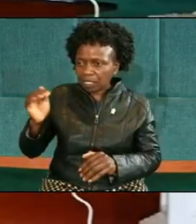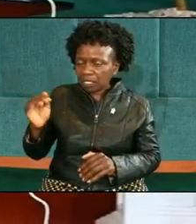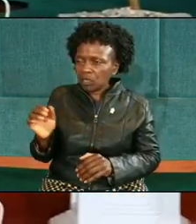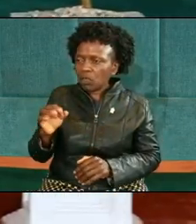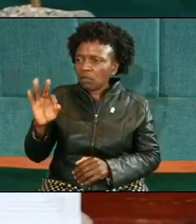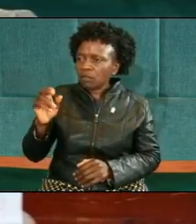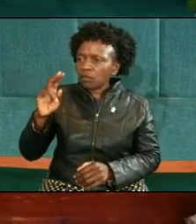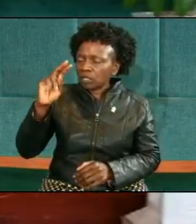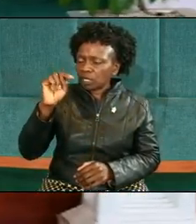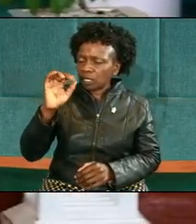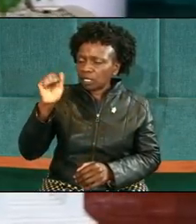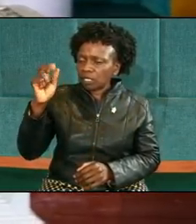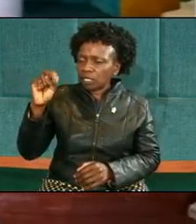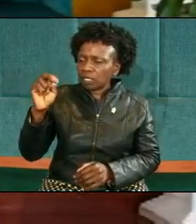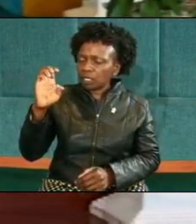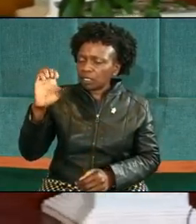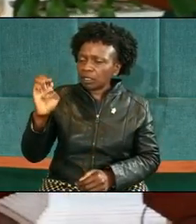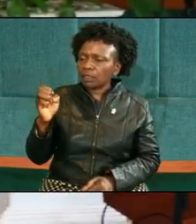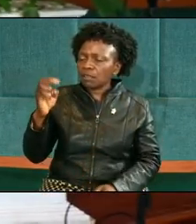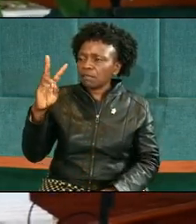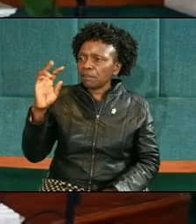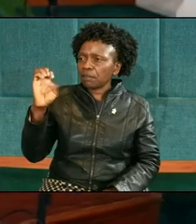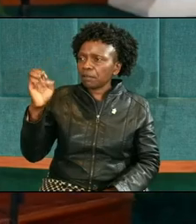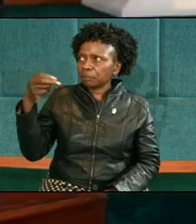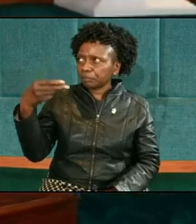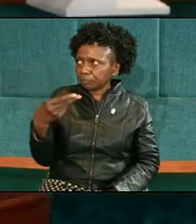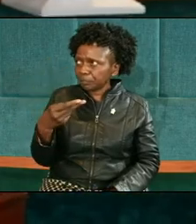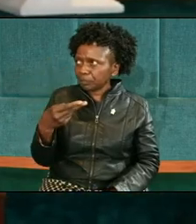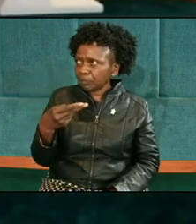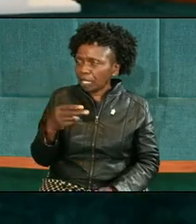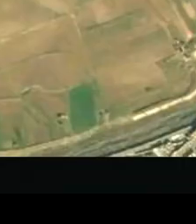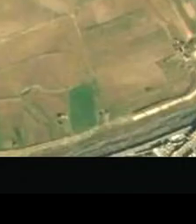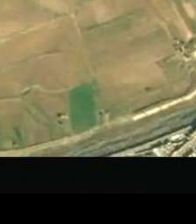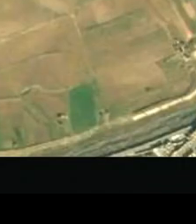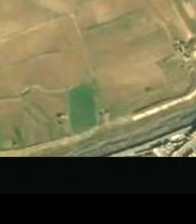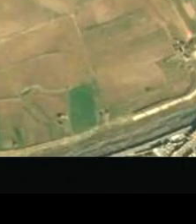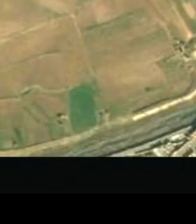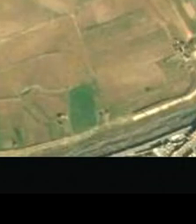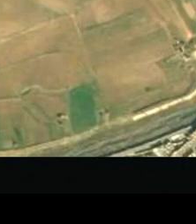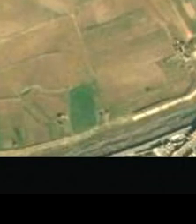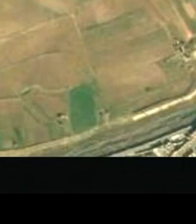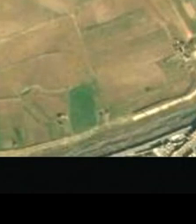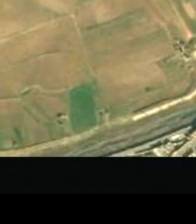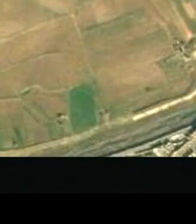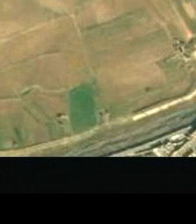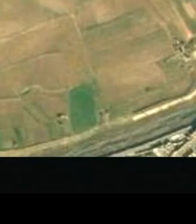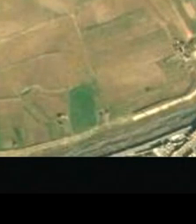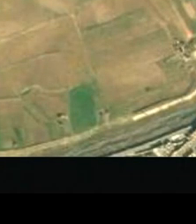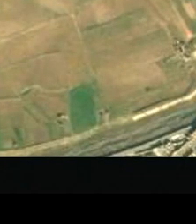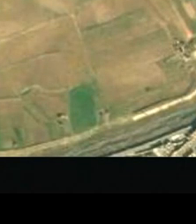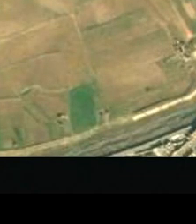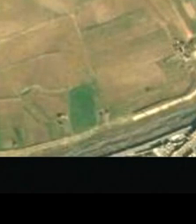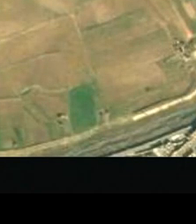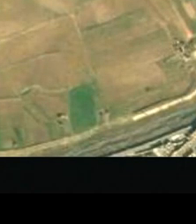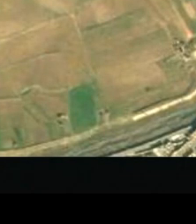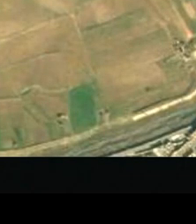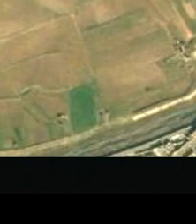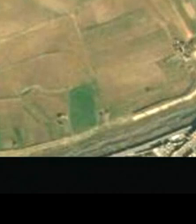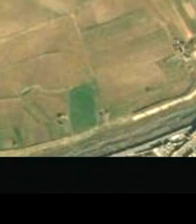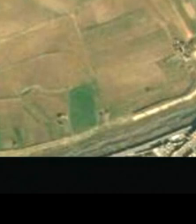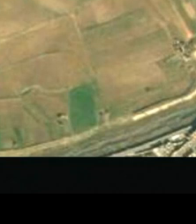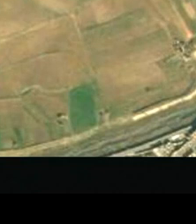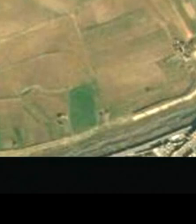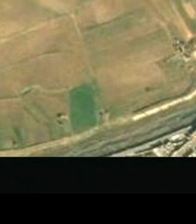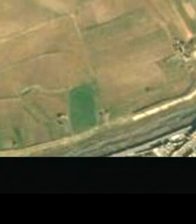Nineveh. Still the ruins, that's the ruins, near Mosul over in Iraq. The city